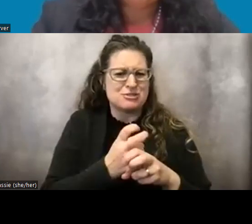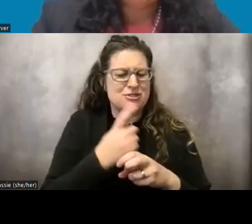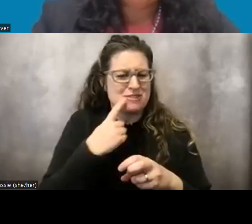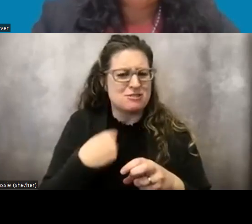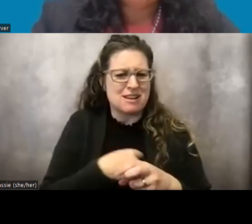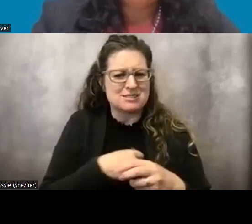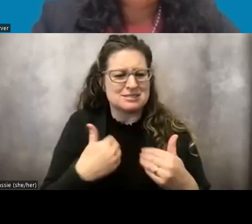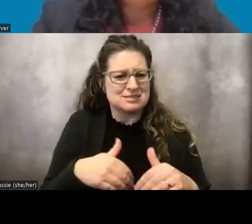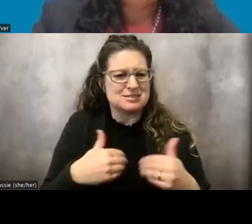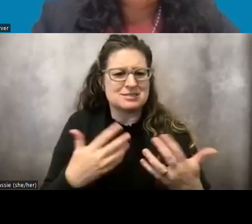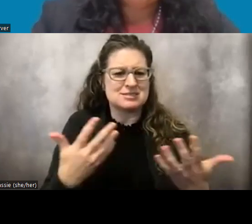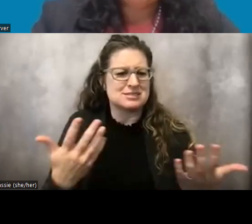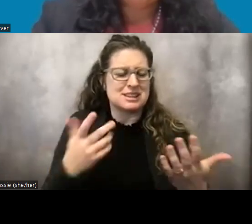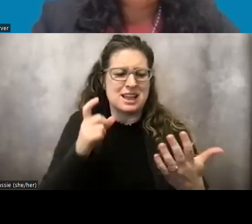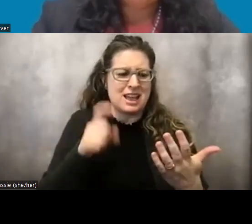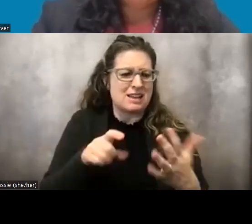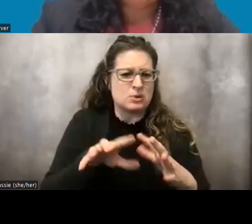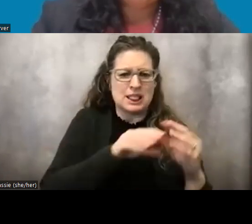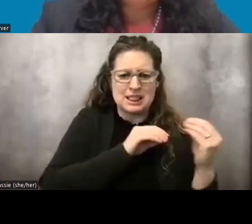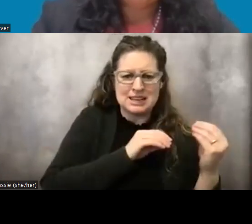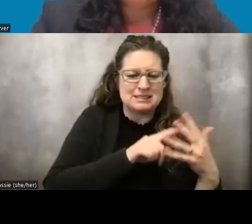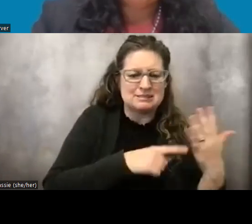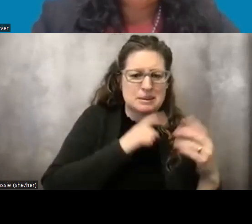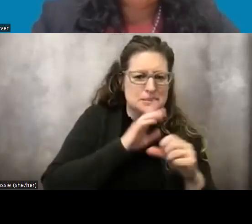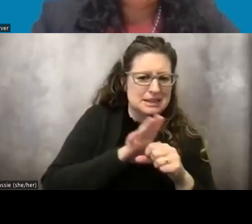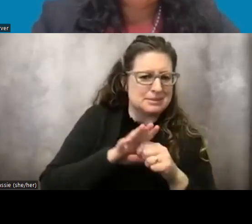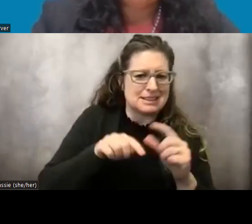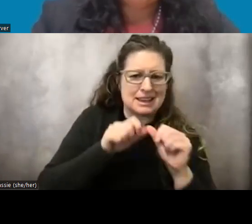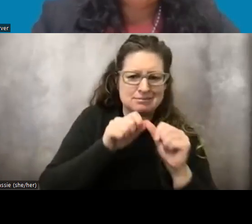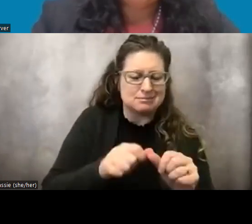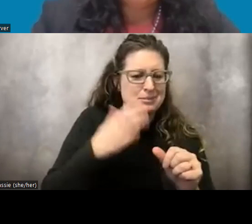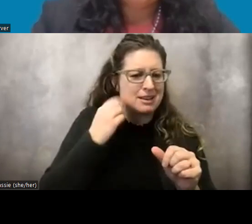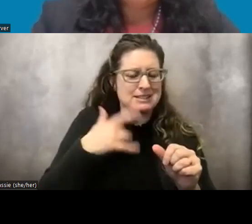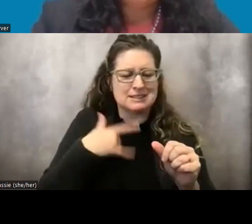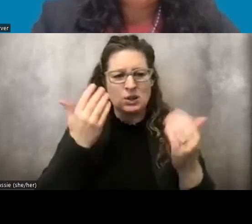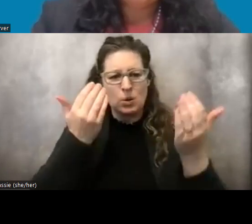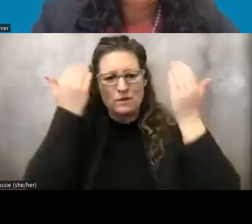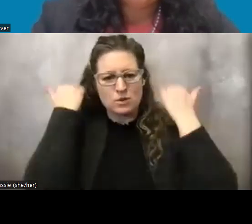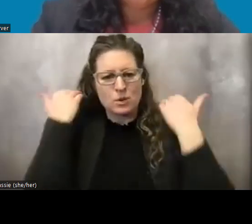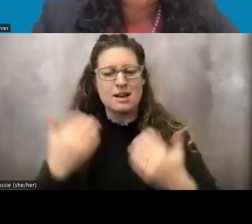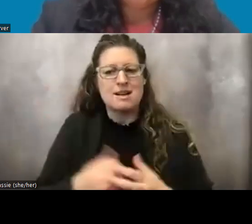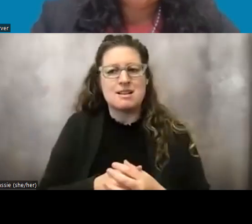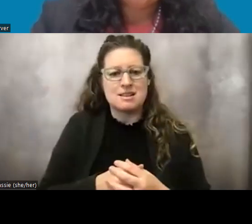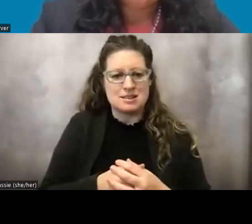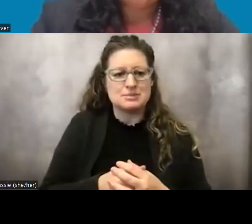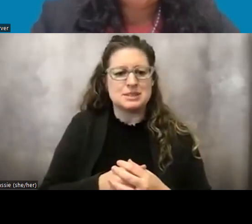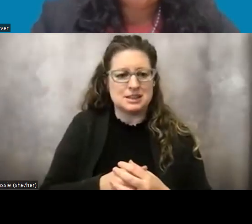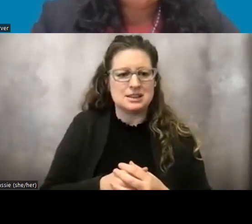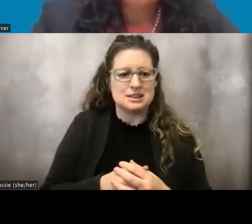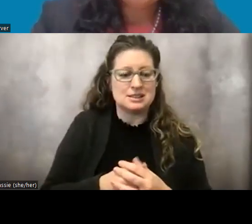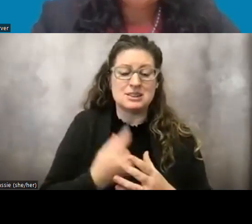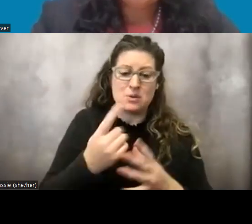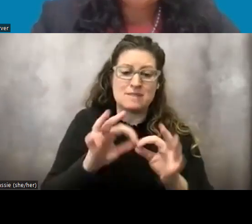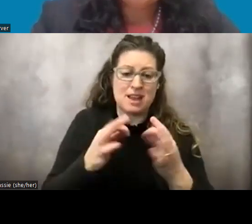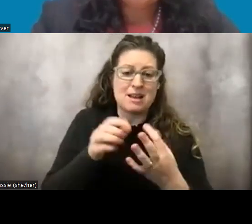were overwhelmed. There was some, partly in one case, they'd suffered a bereavement in the kind of